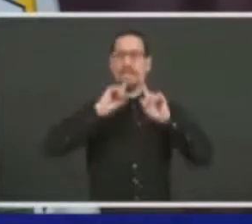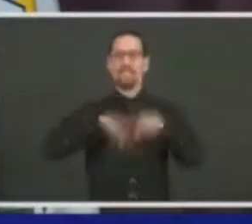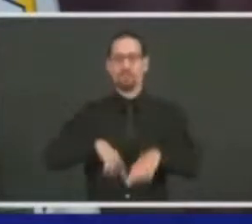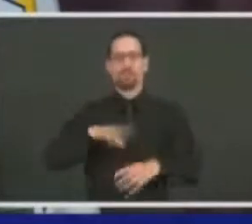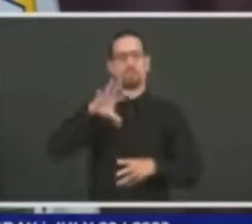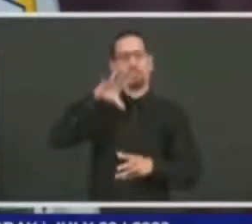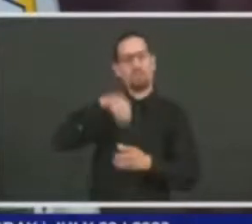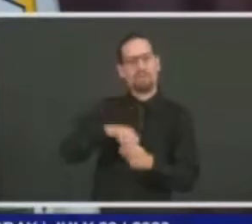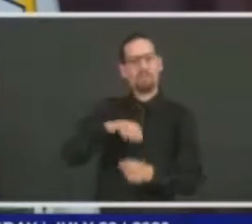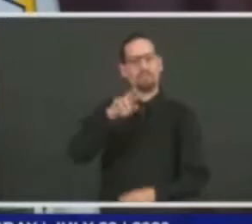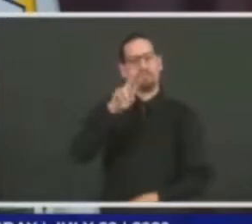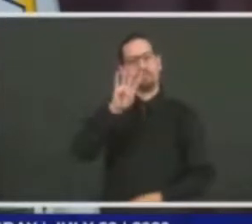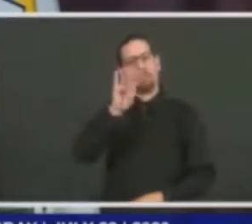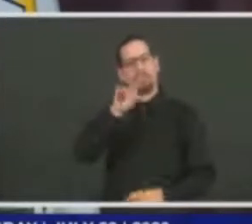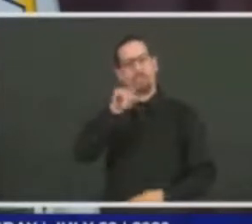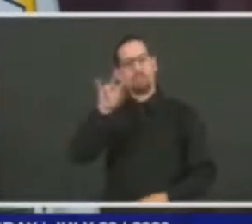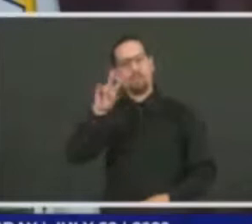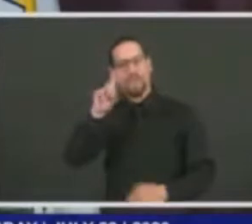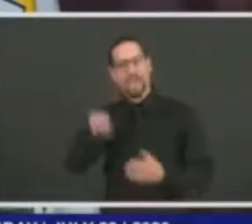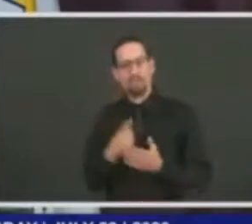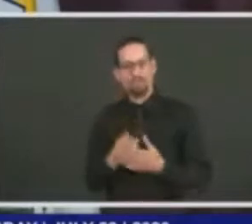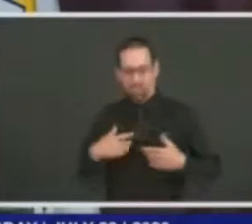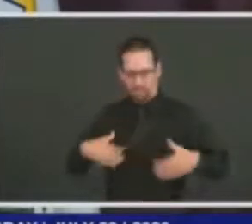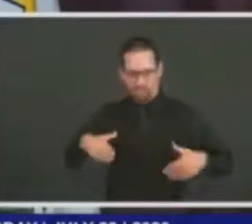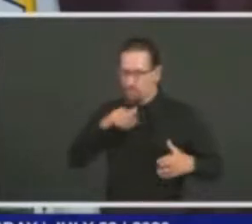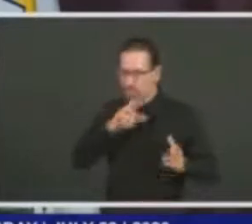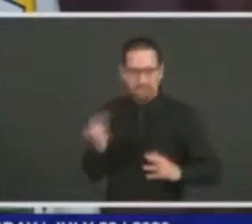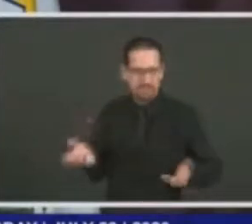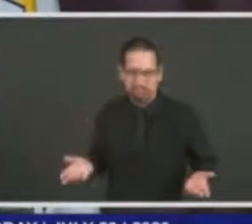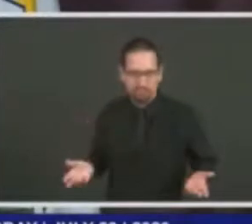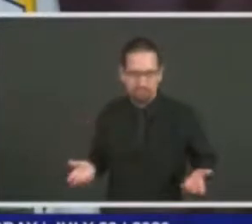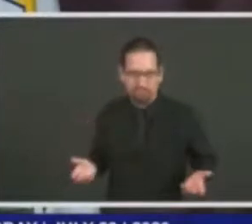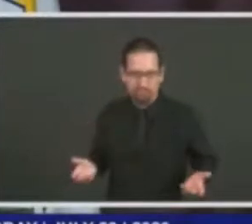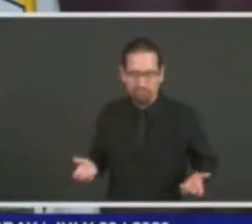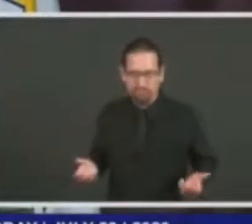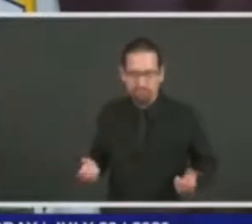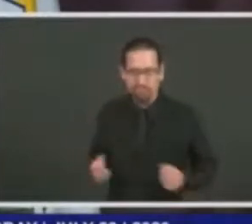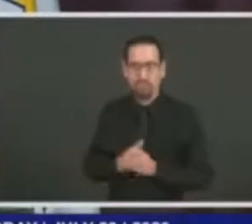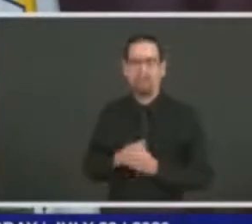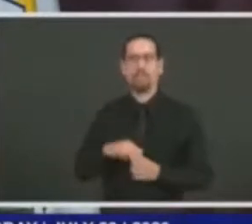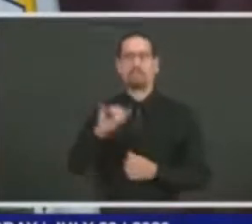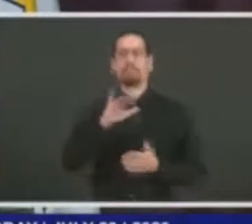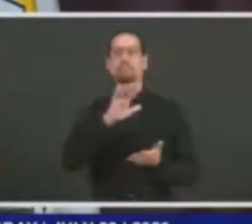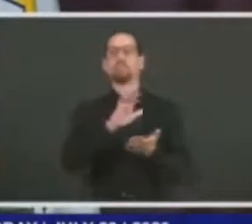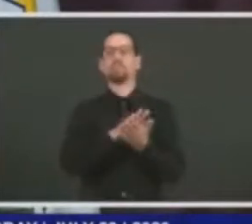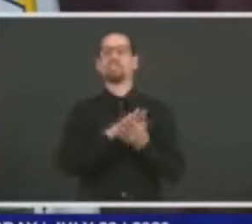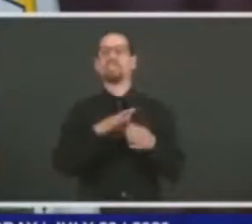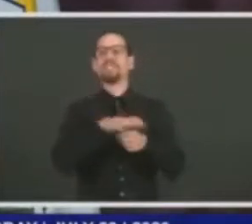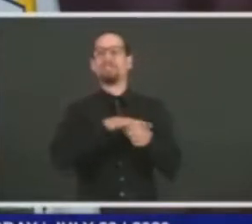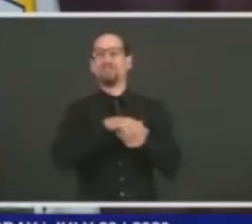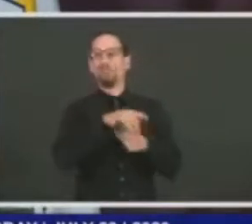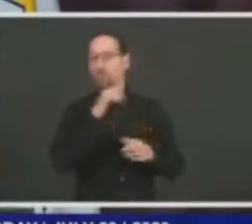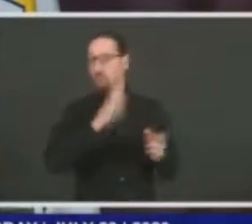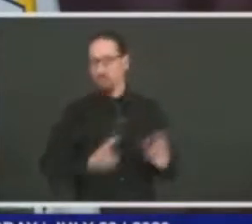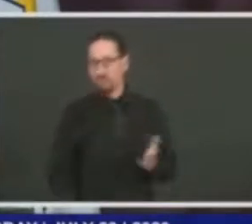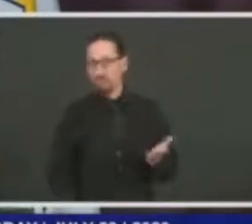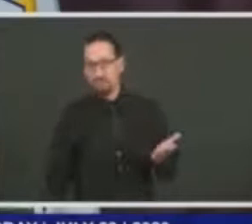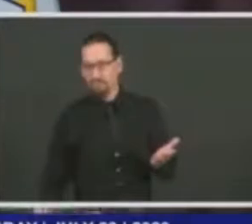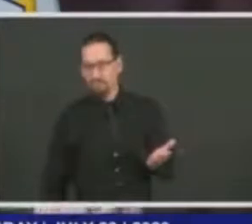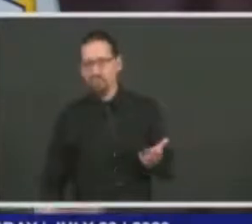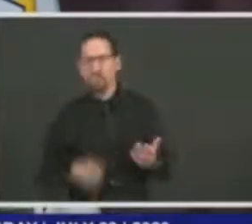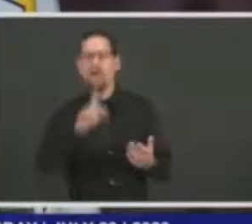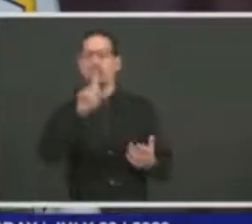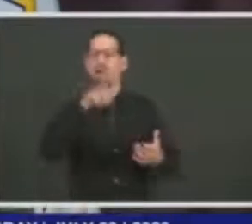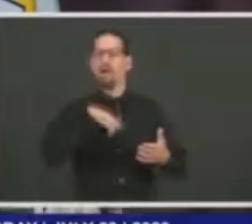no. Also, the school districts aren't ready yet. By the way, I'm not criticizing them. They have more weeks to go. We've seen